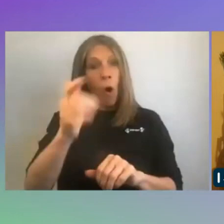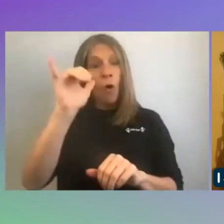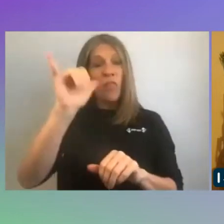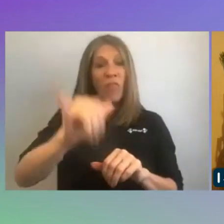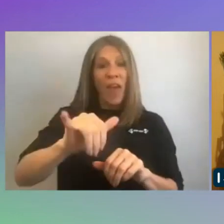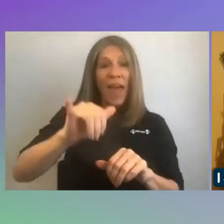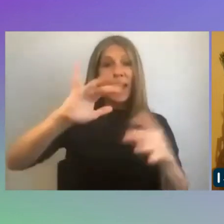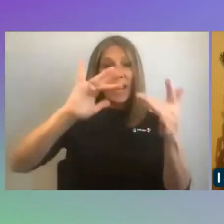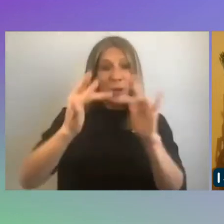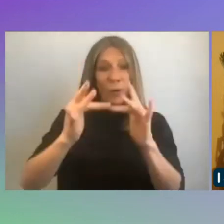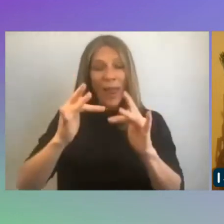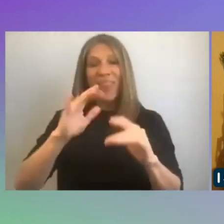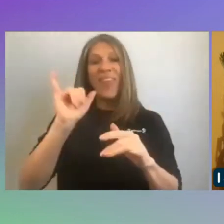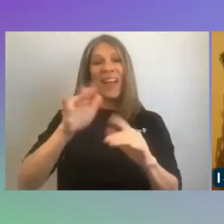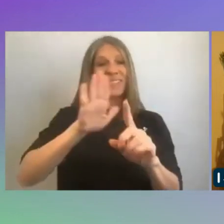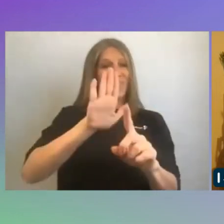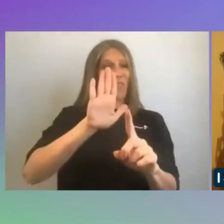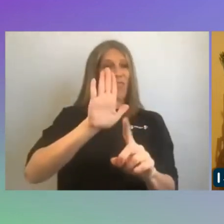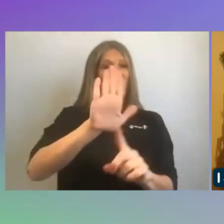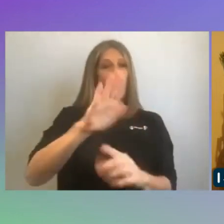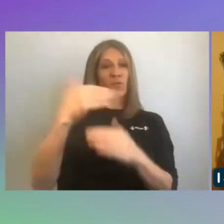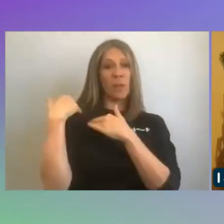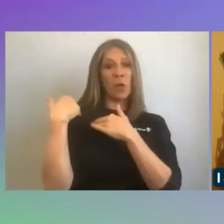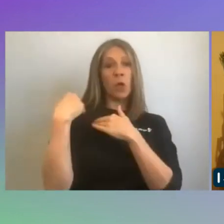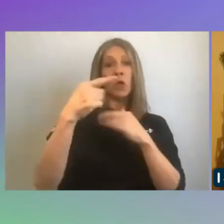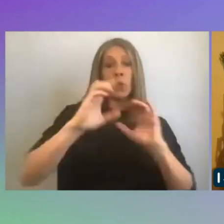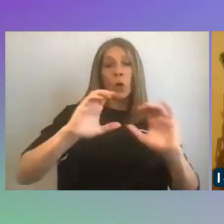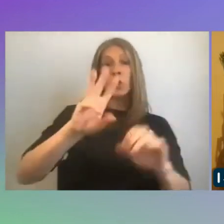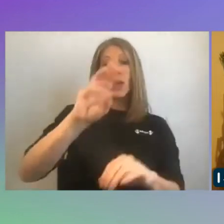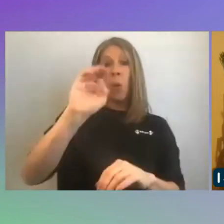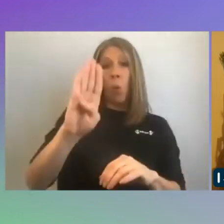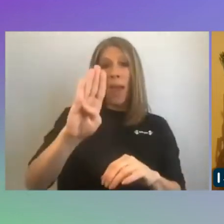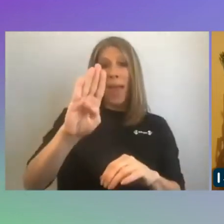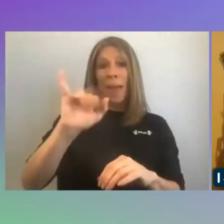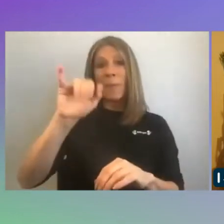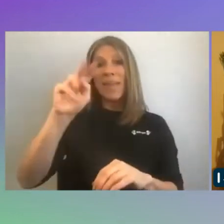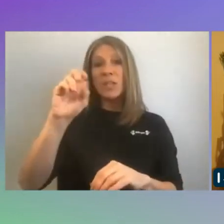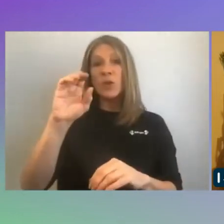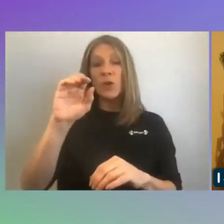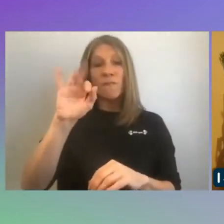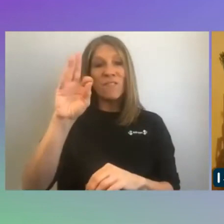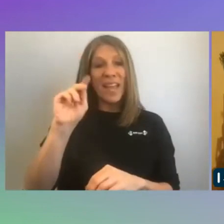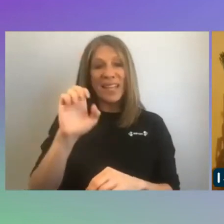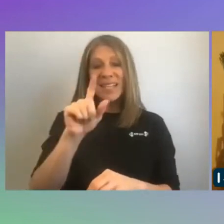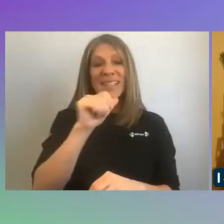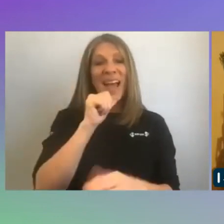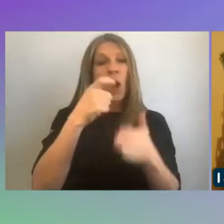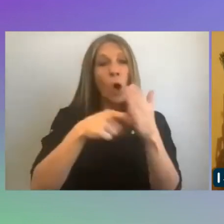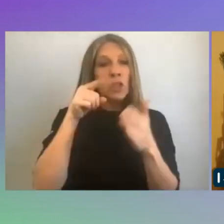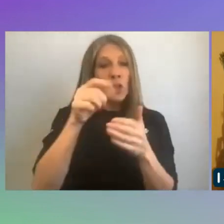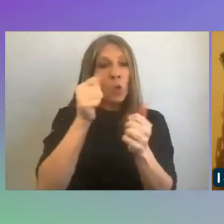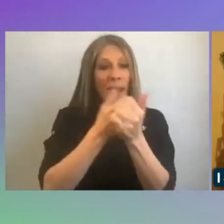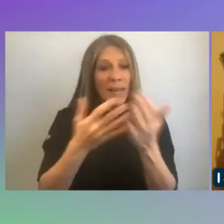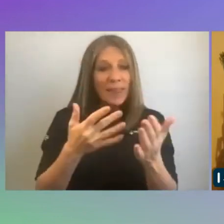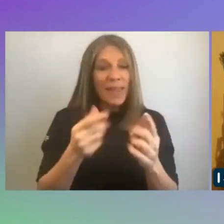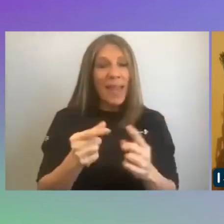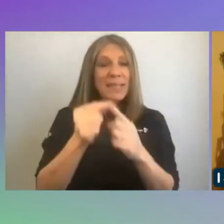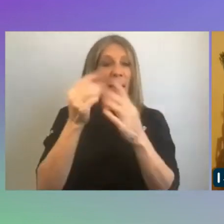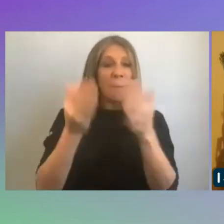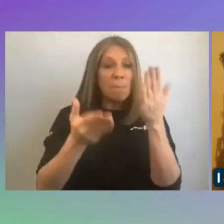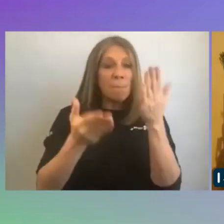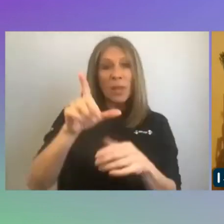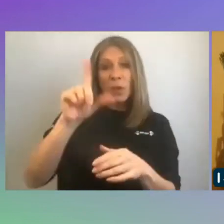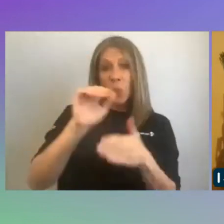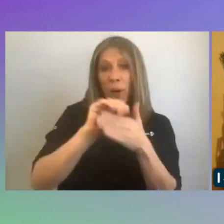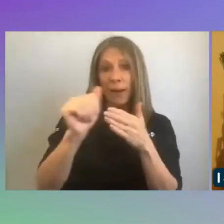scraping. That's all on them. You're just doing a web interface. So it's not costing you anything except possibly the